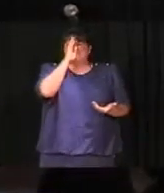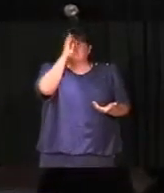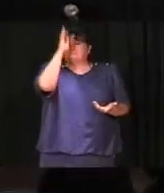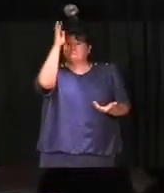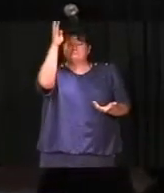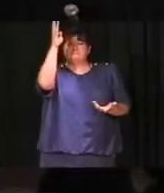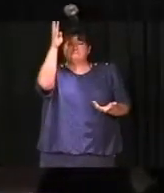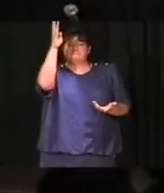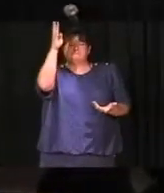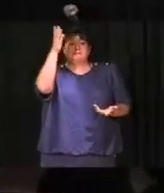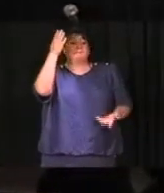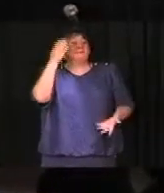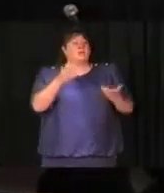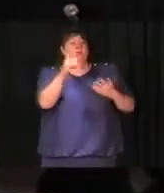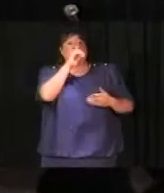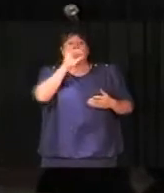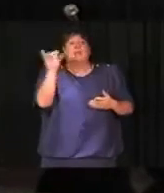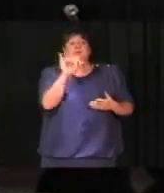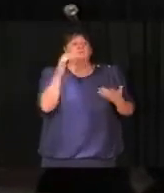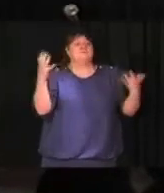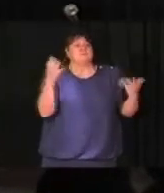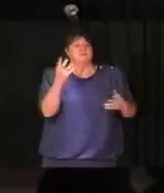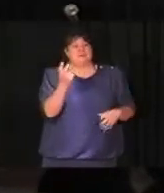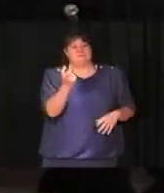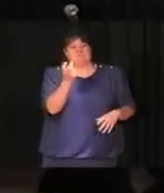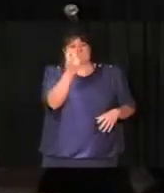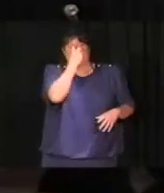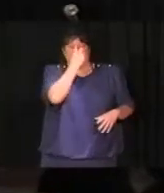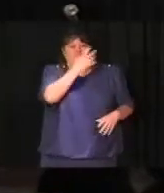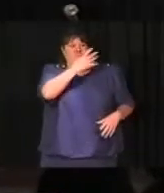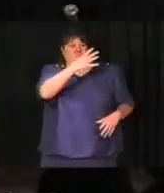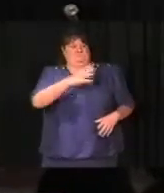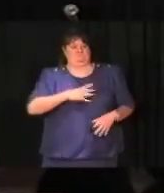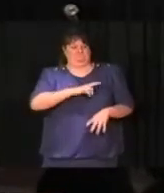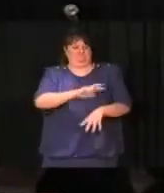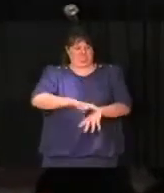Or a blind Irish biscuit maker.